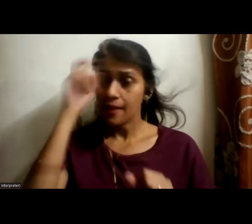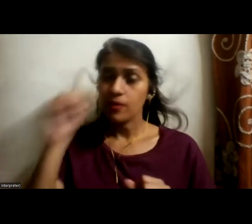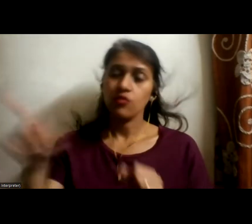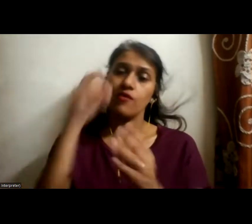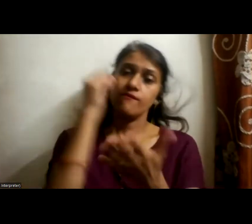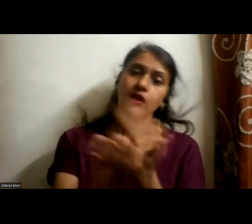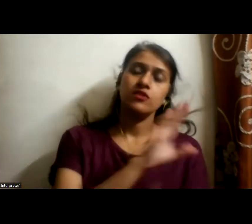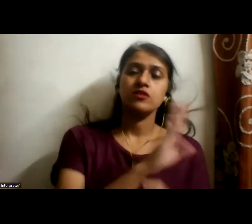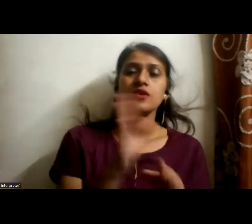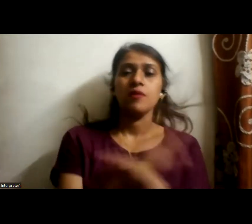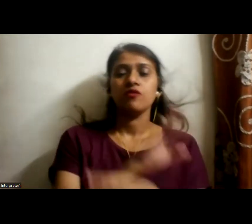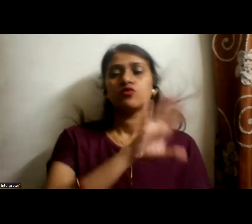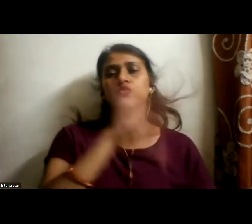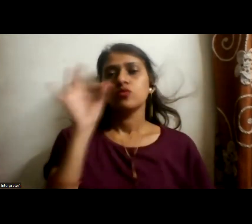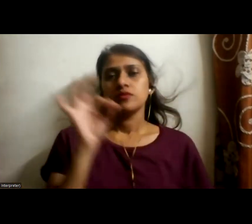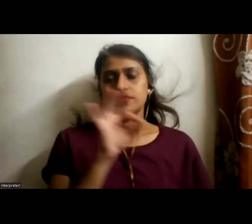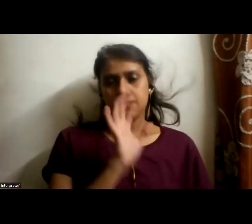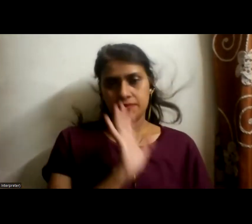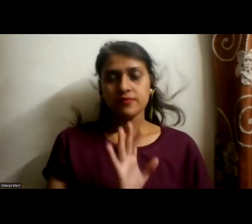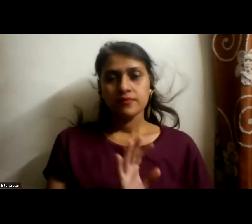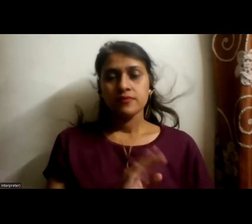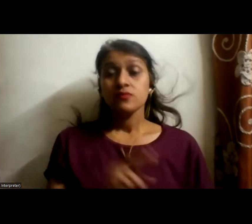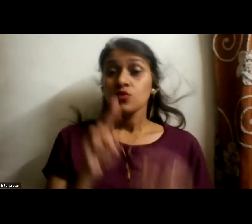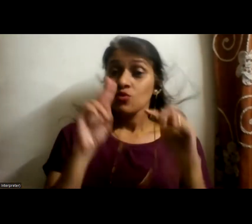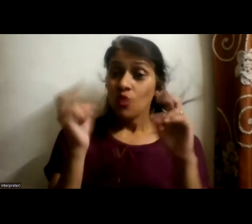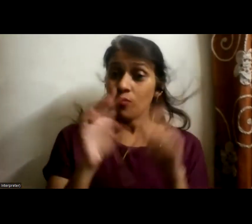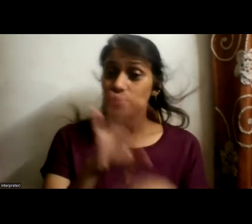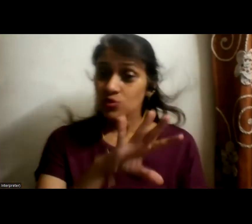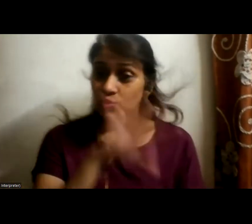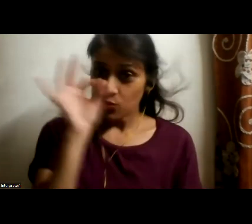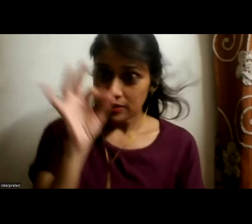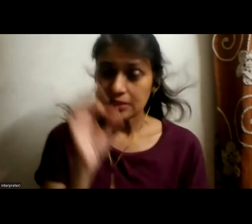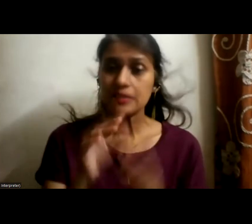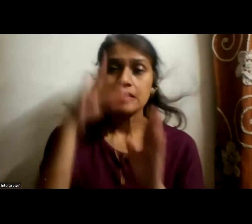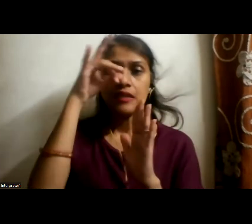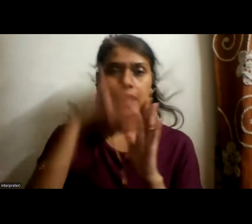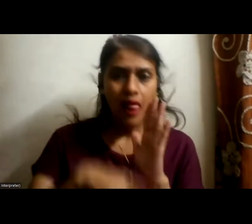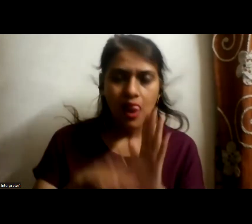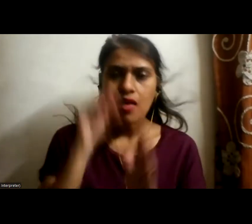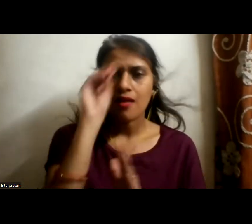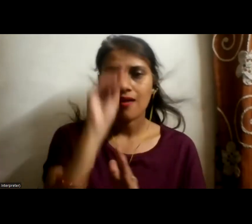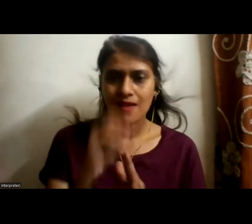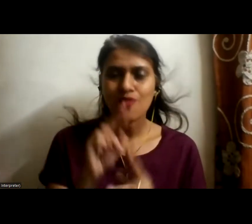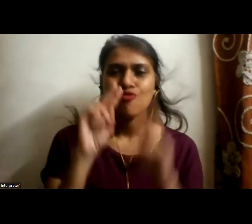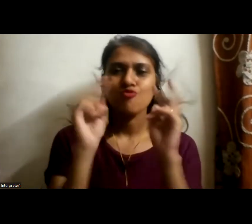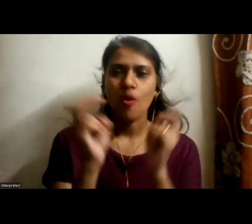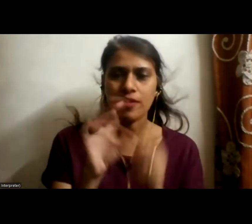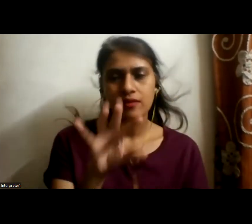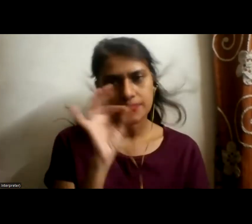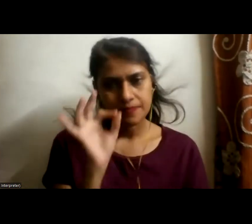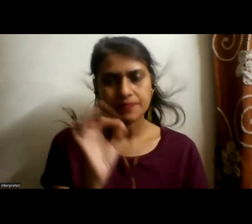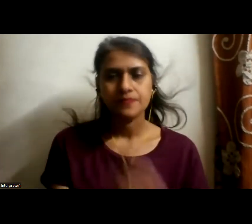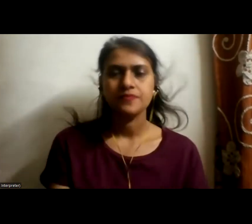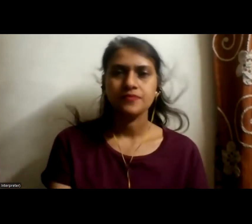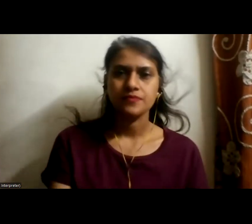to choose your topics, and whoever has not chosen the topics may fill in the details. And yes, Ashwin, if you're comfortable with doing a